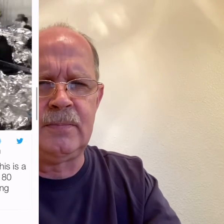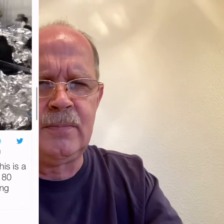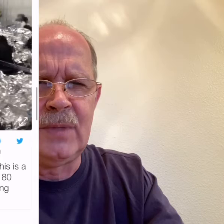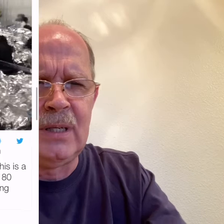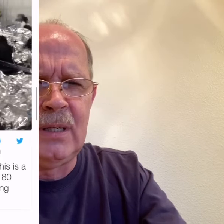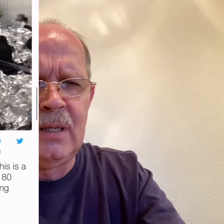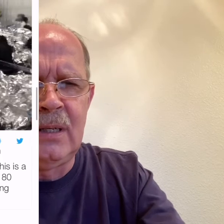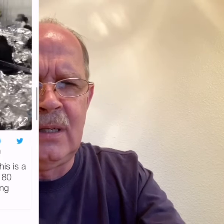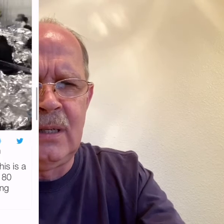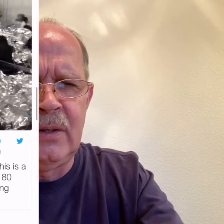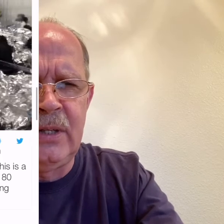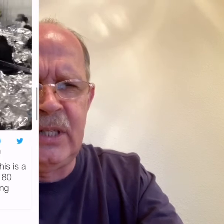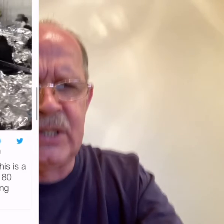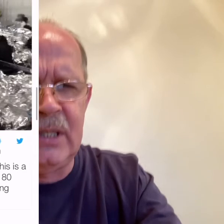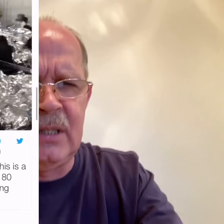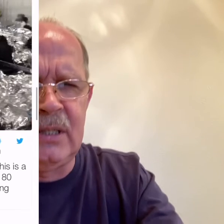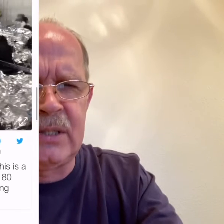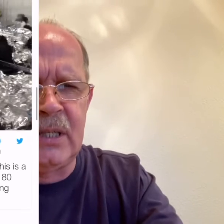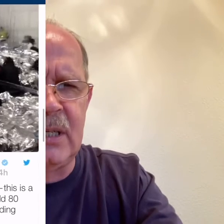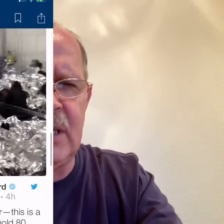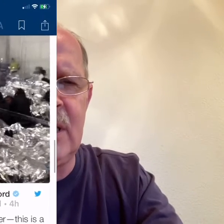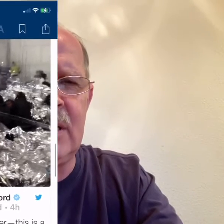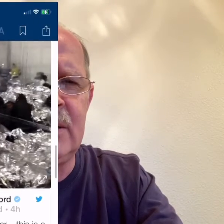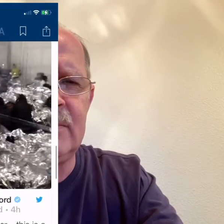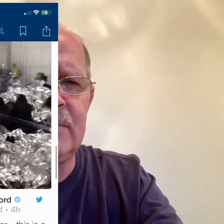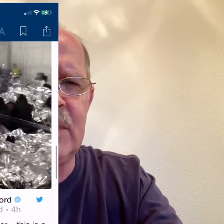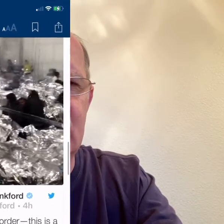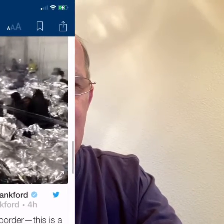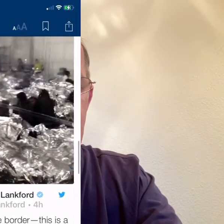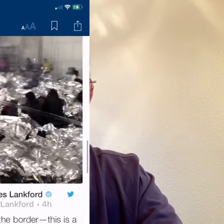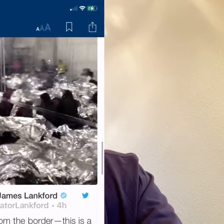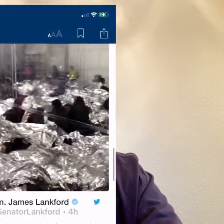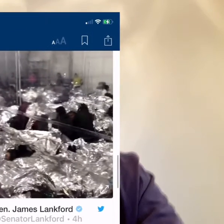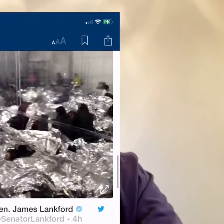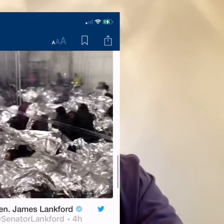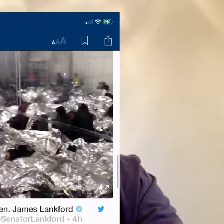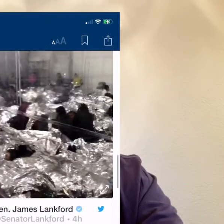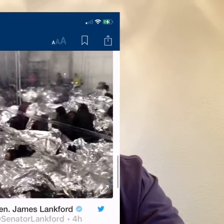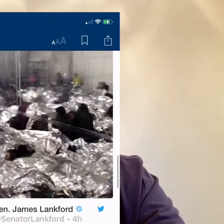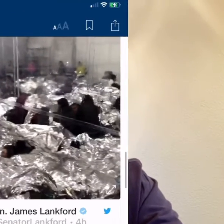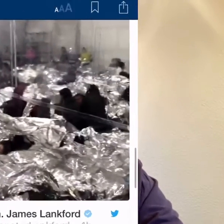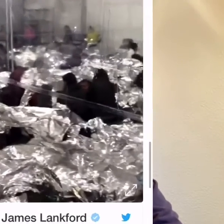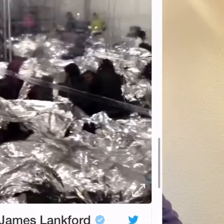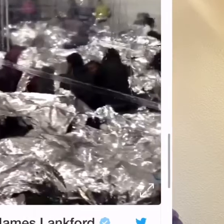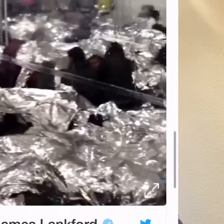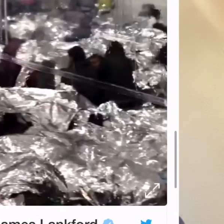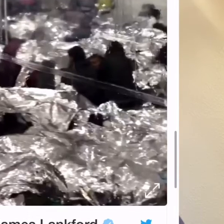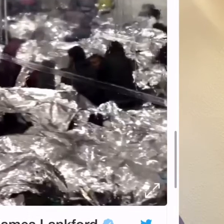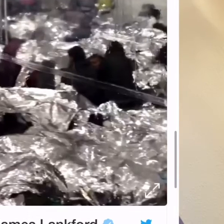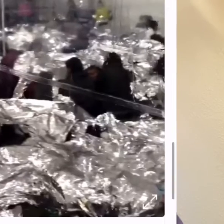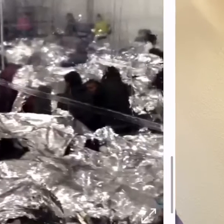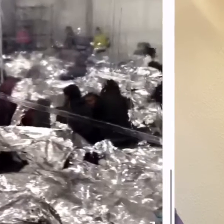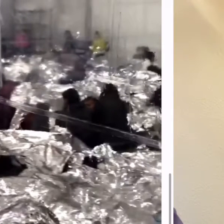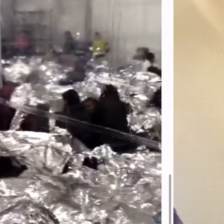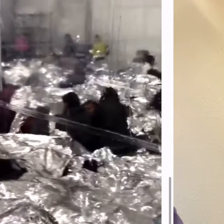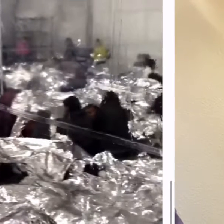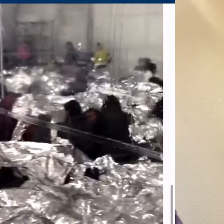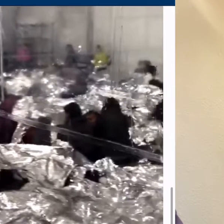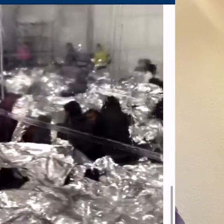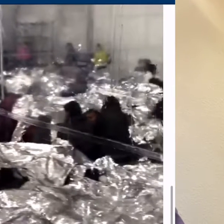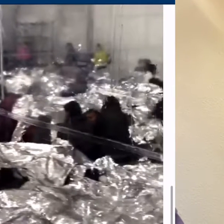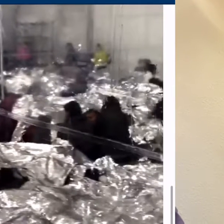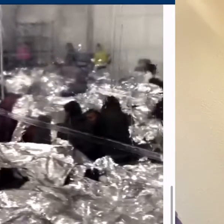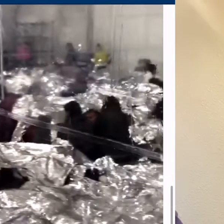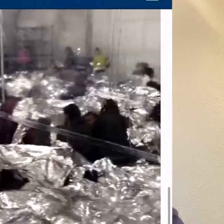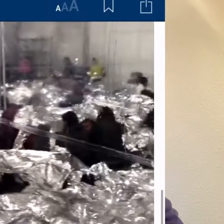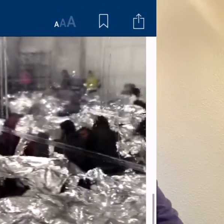don't know. This is a video, and it only worked